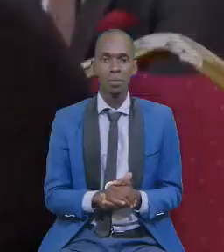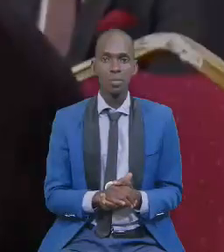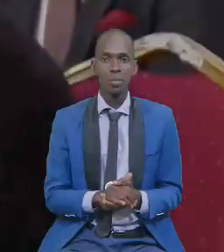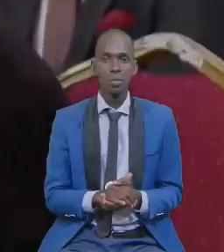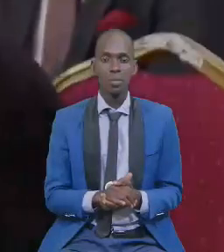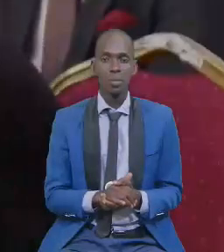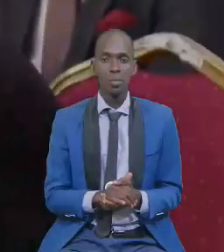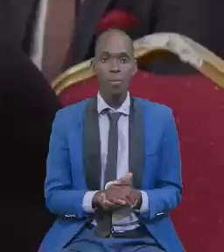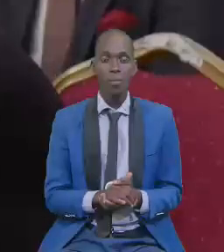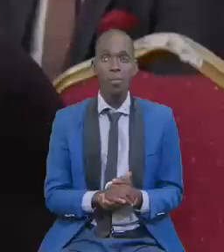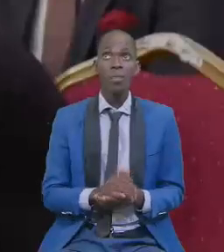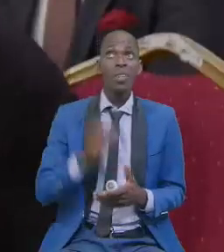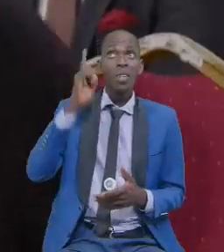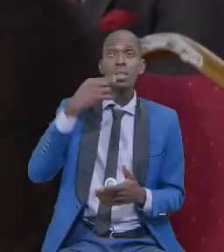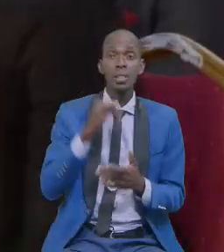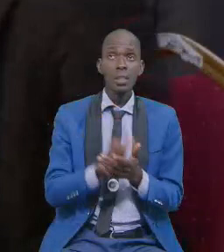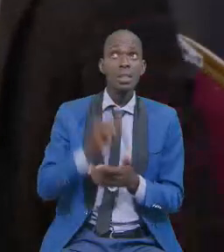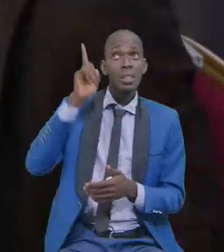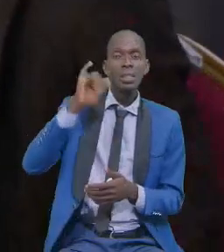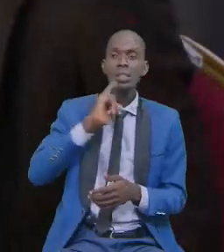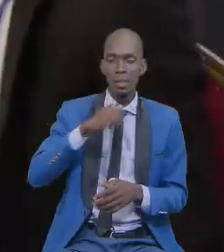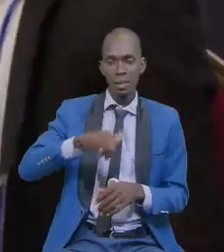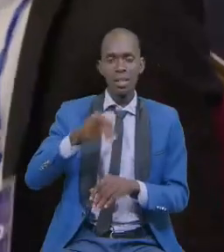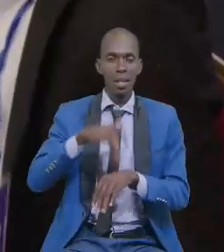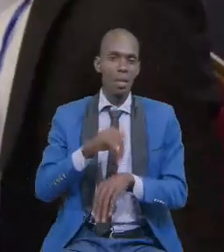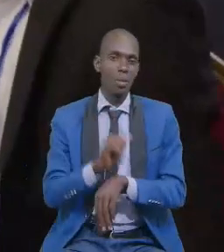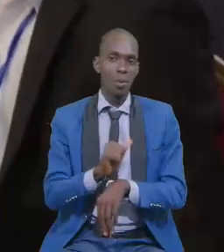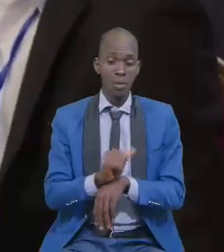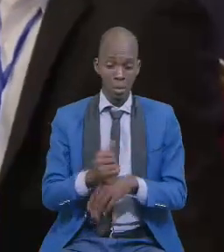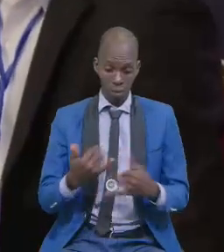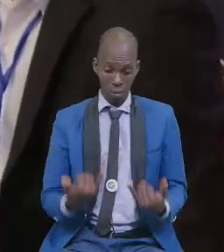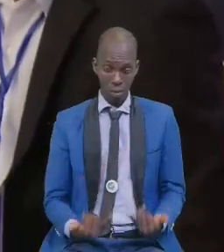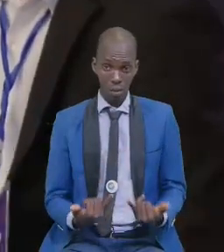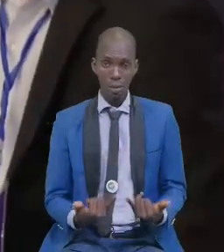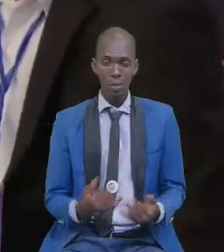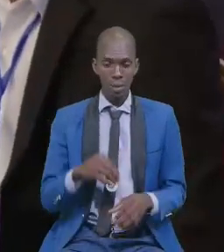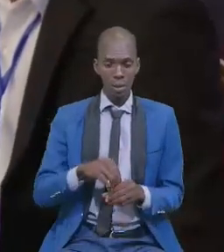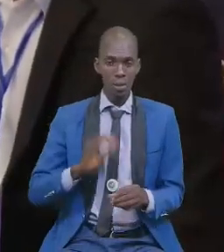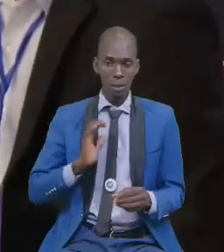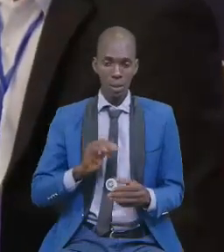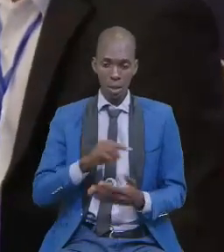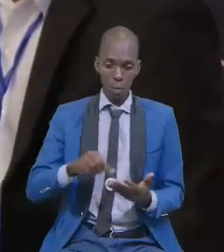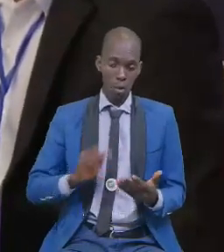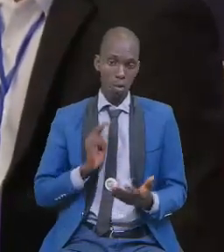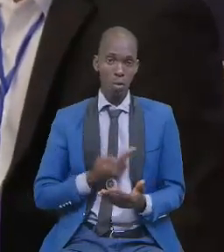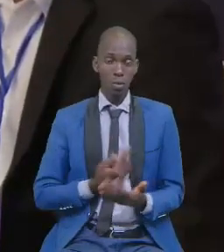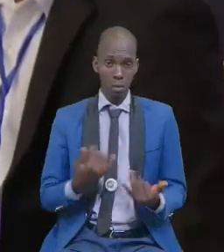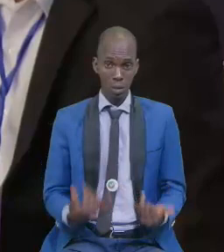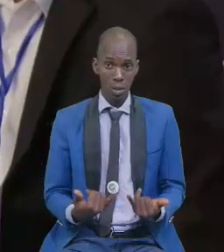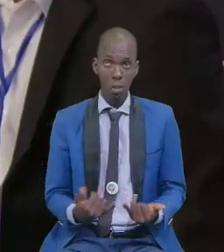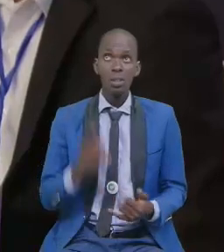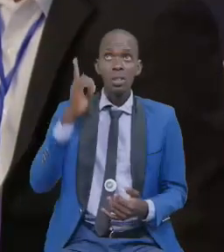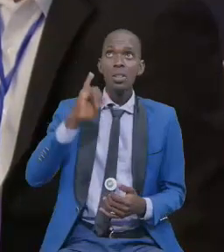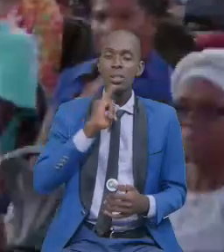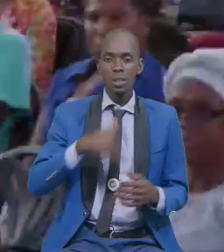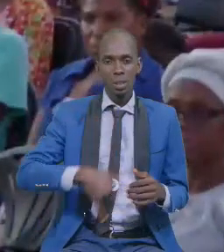It says he's still at work here today in our midst. He's still making a